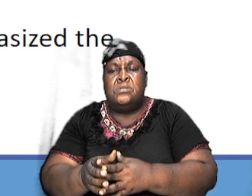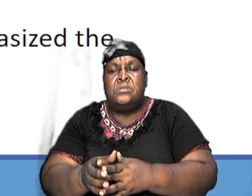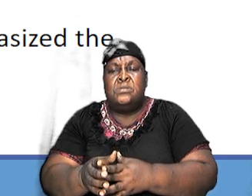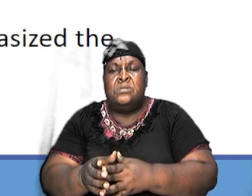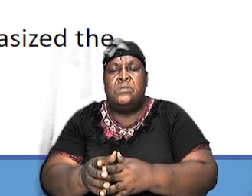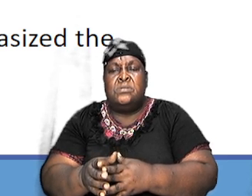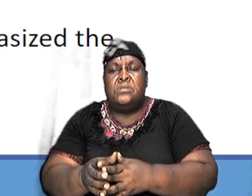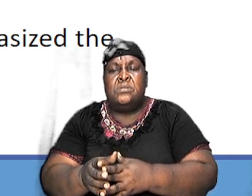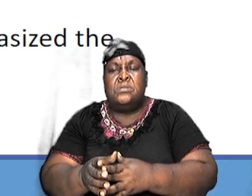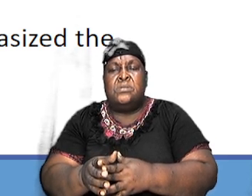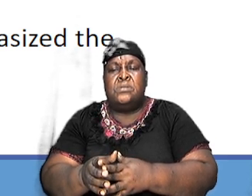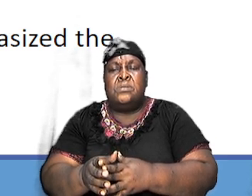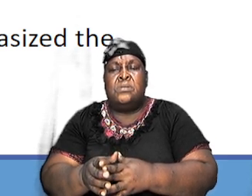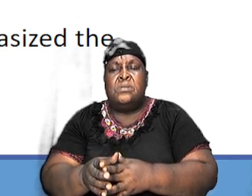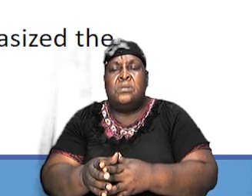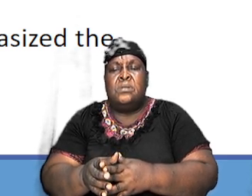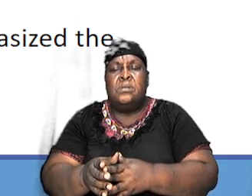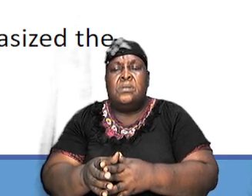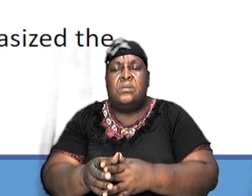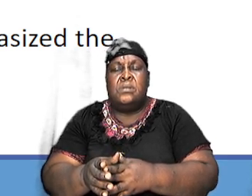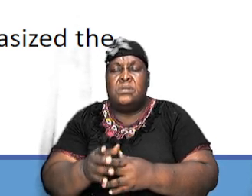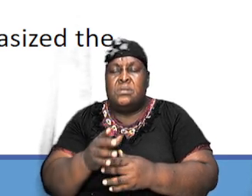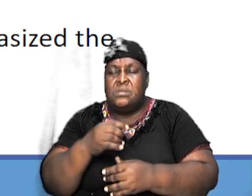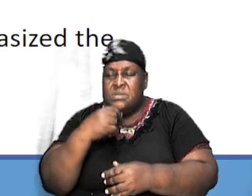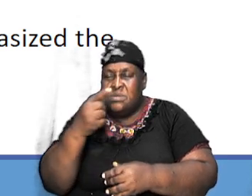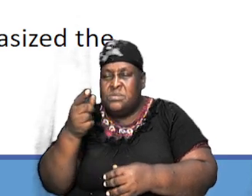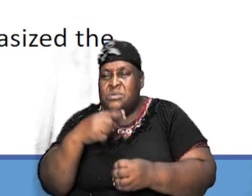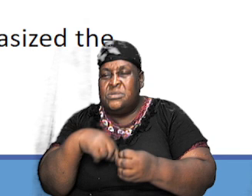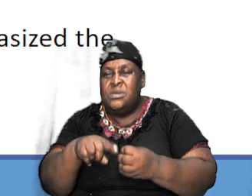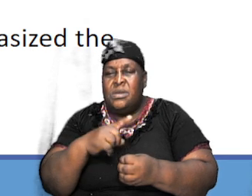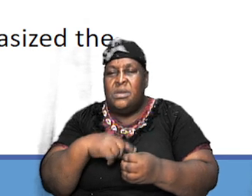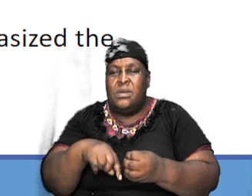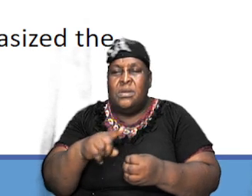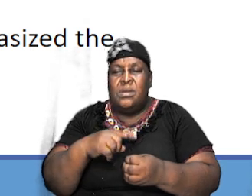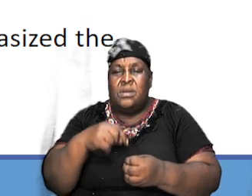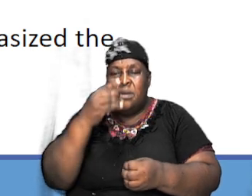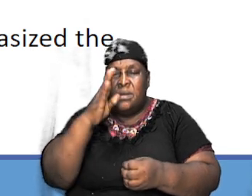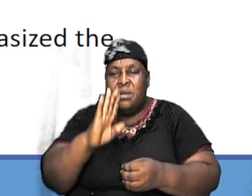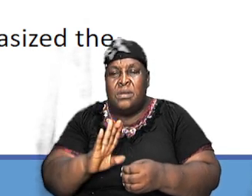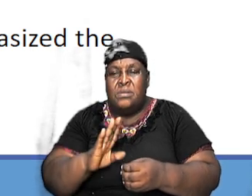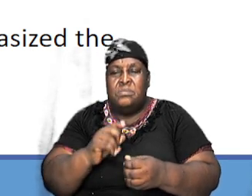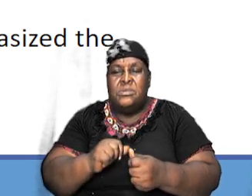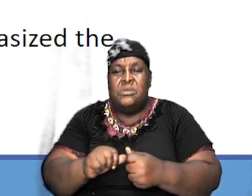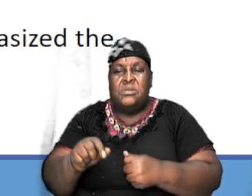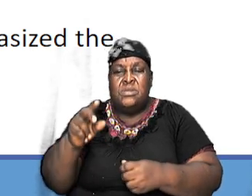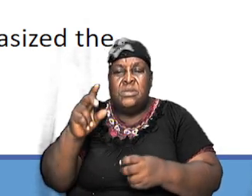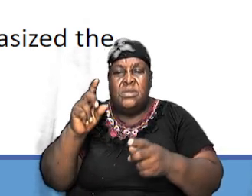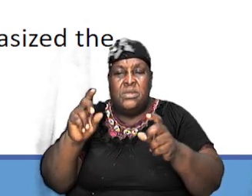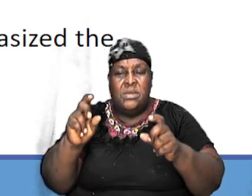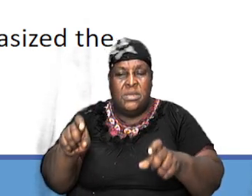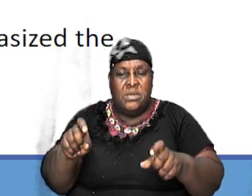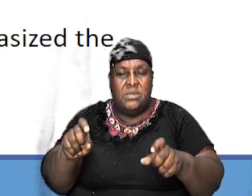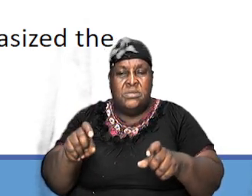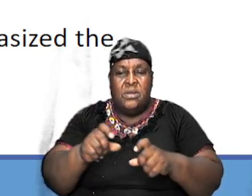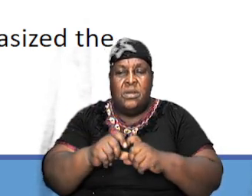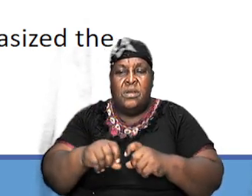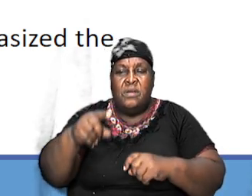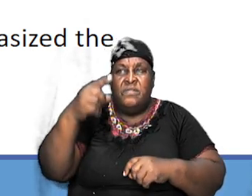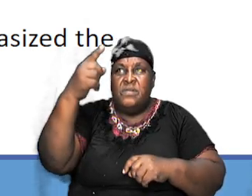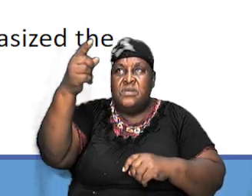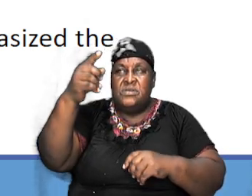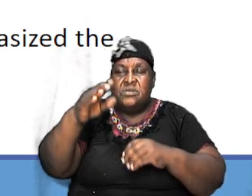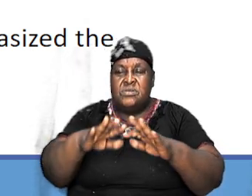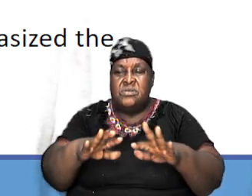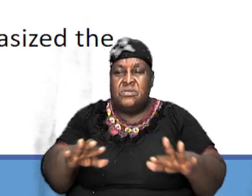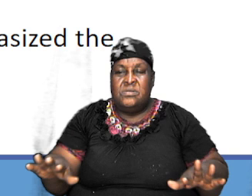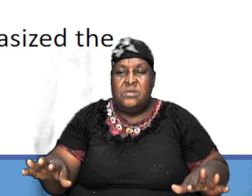So he presents God as anticipating the need of his children. You know, he's concerned about the